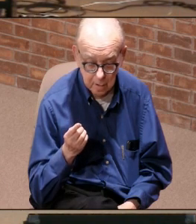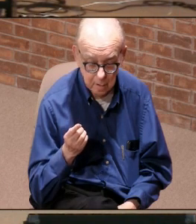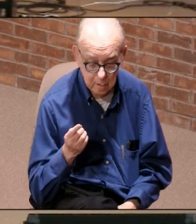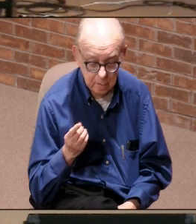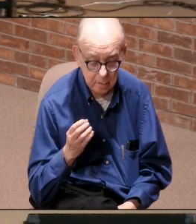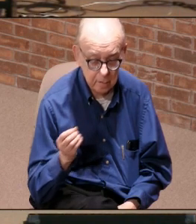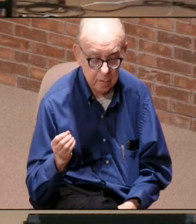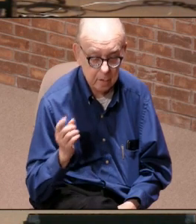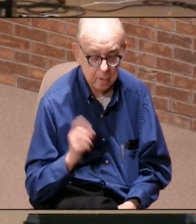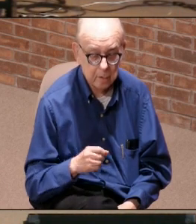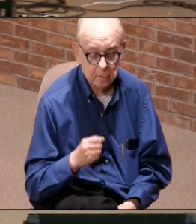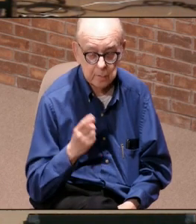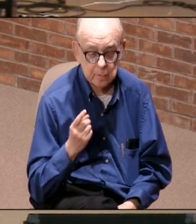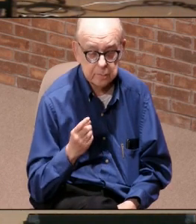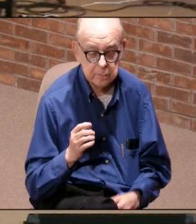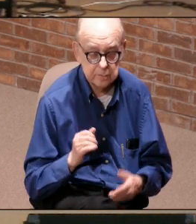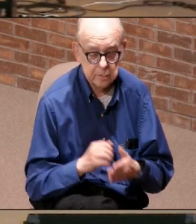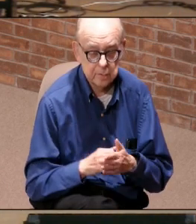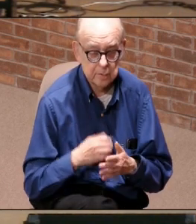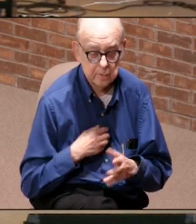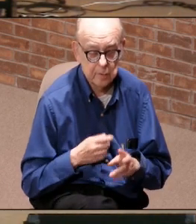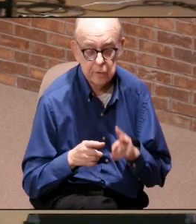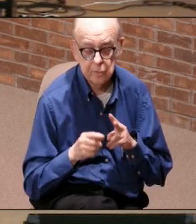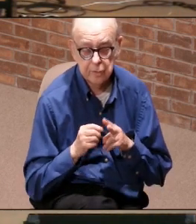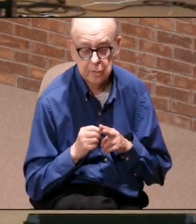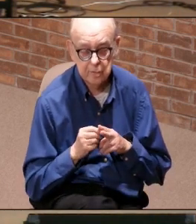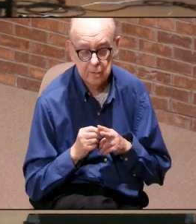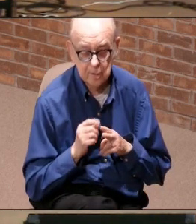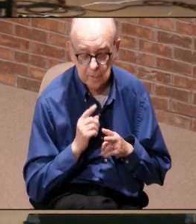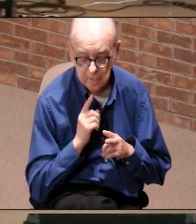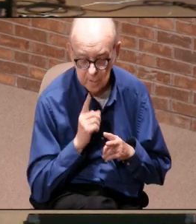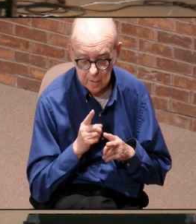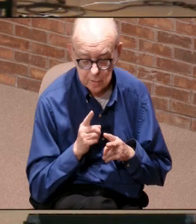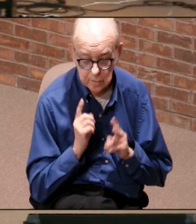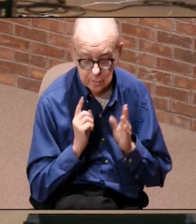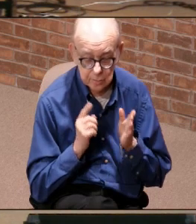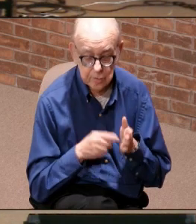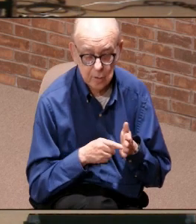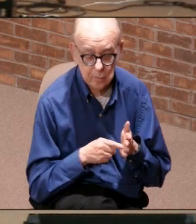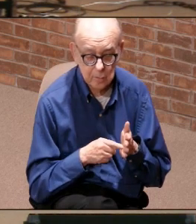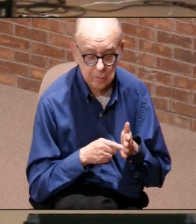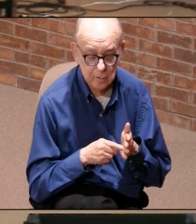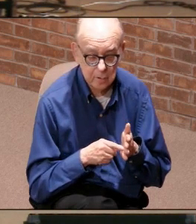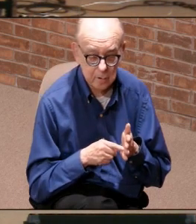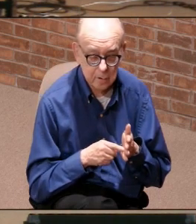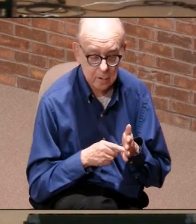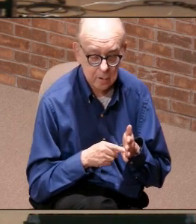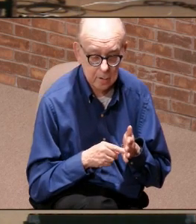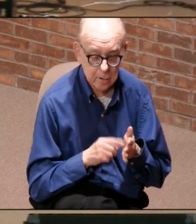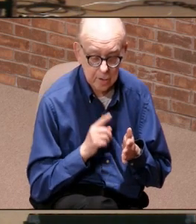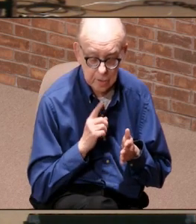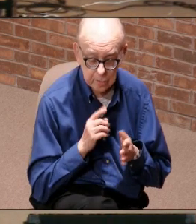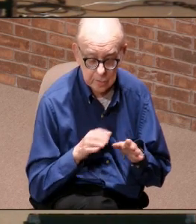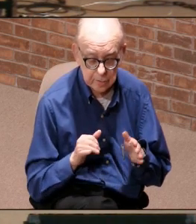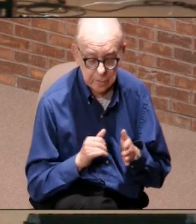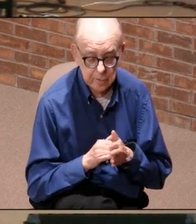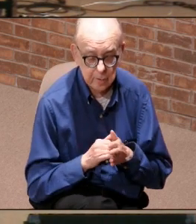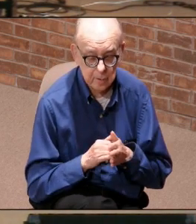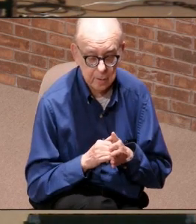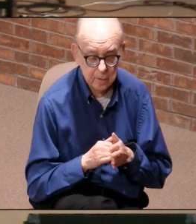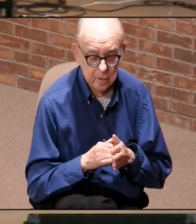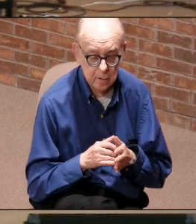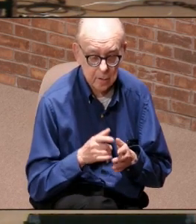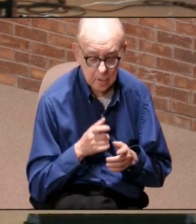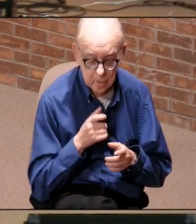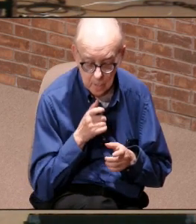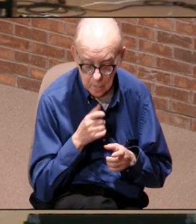And so we need to understand that my choices really do reveal, really do, who reigns